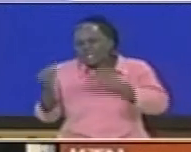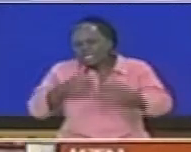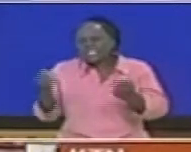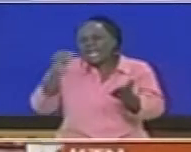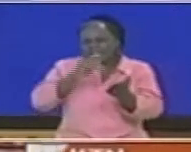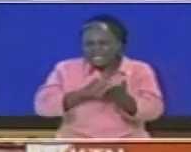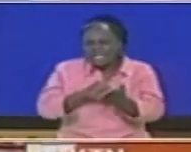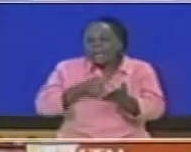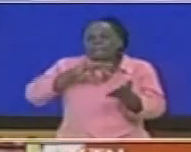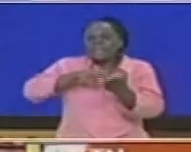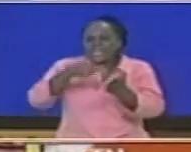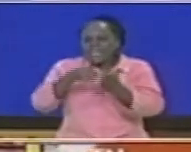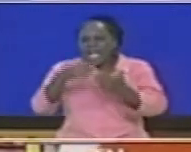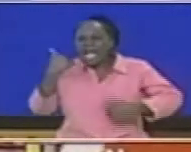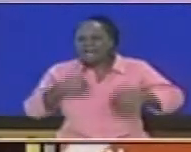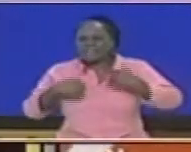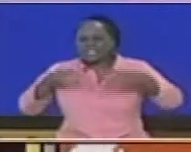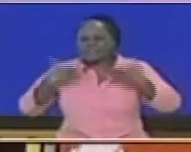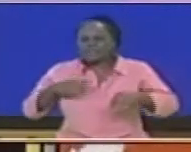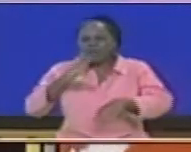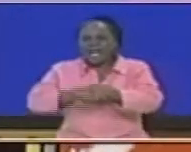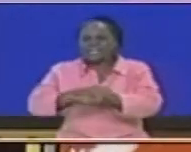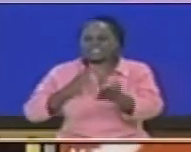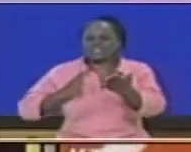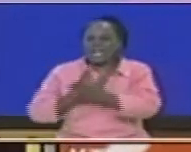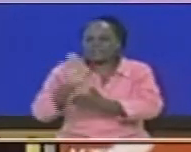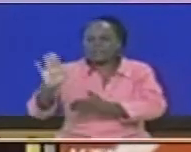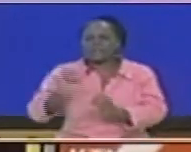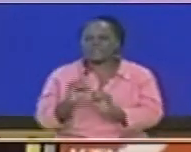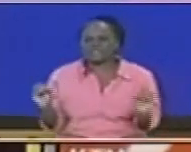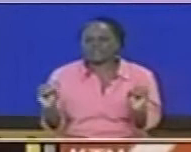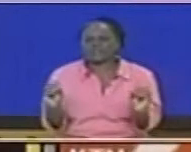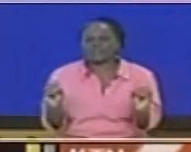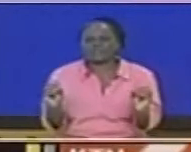2023, waathiriwa hawatapata haki yao. The victims will be deeply concerned that any